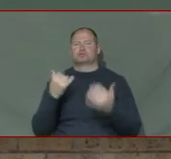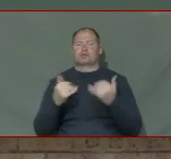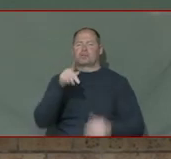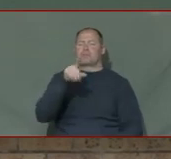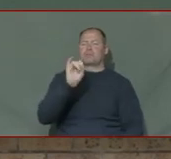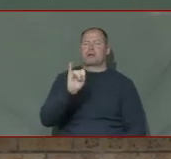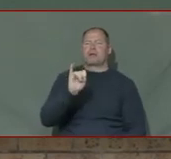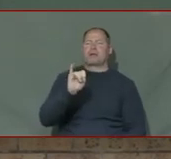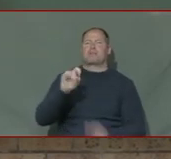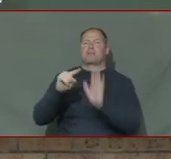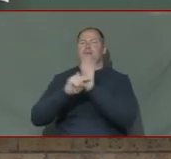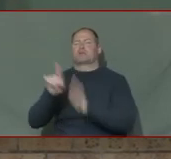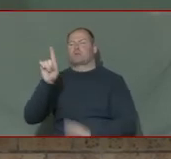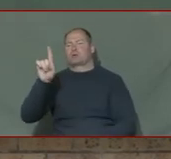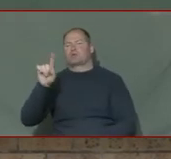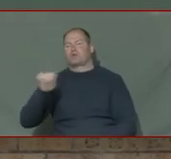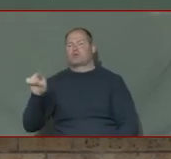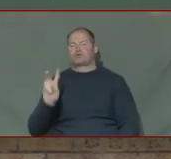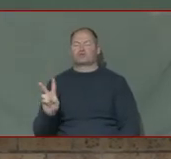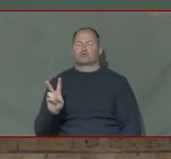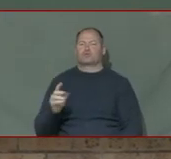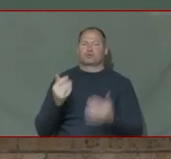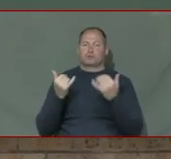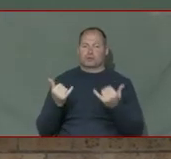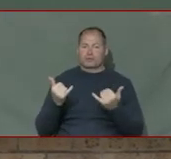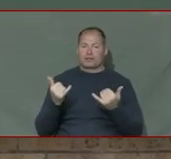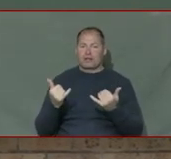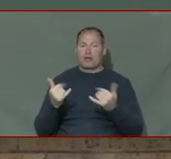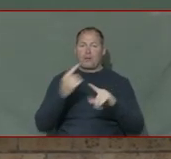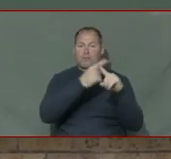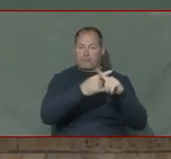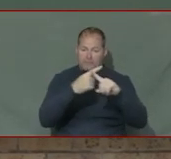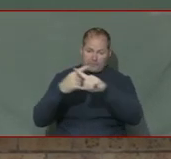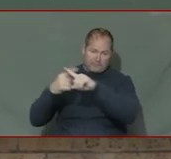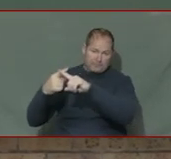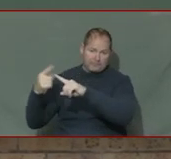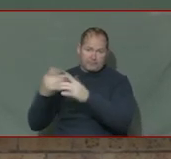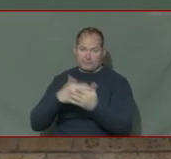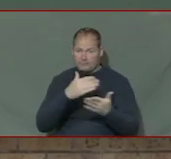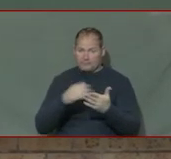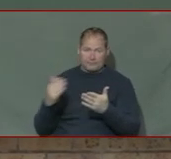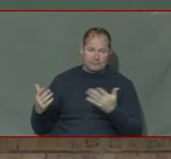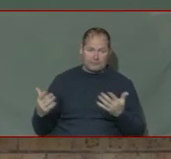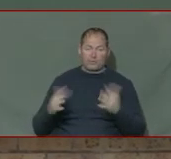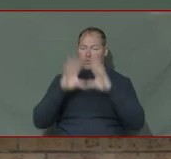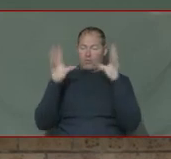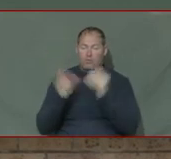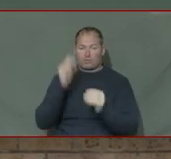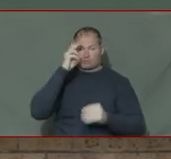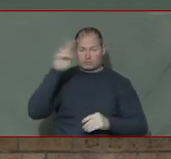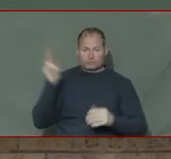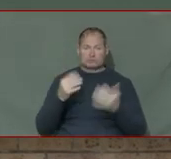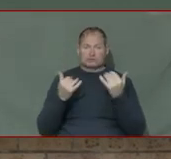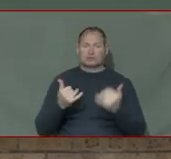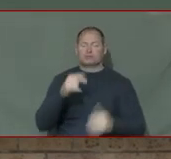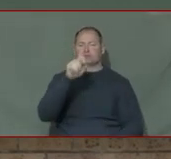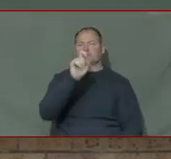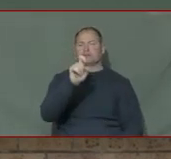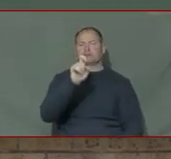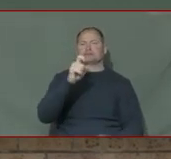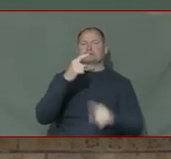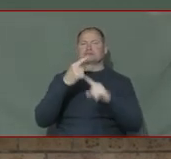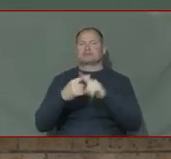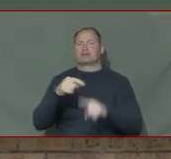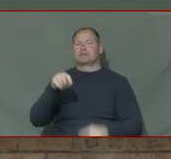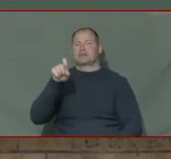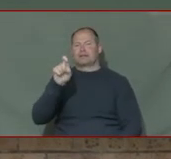4. And if I multiply out x minus x squared, all to be squared, means x minus x squared times x minus